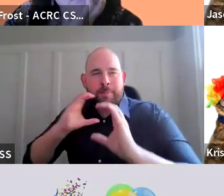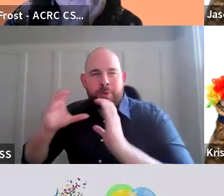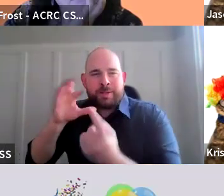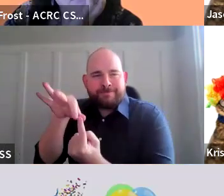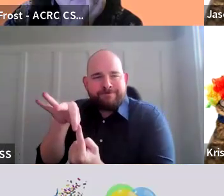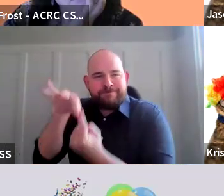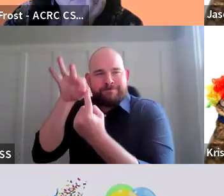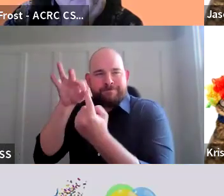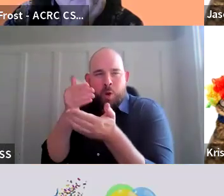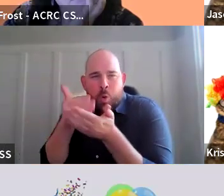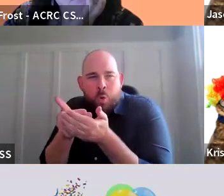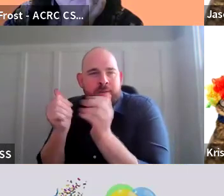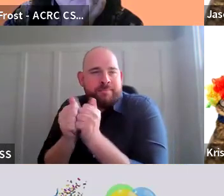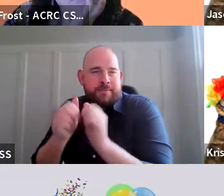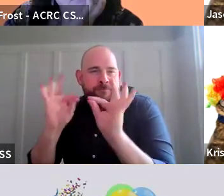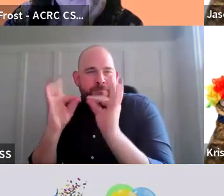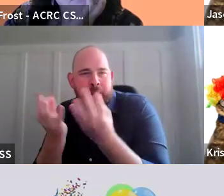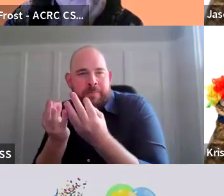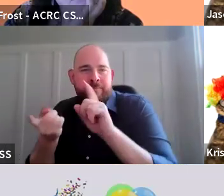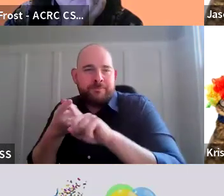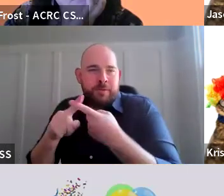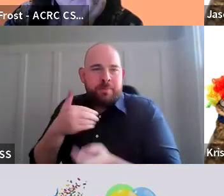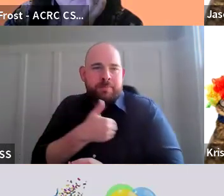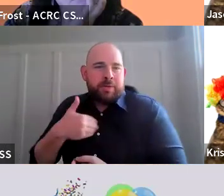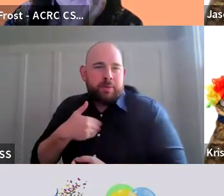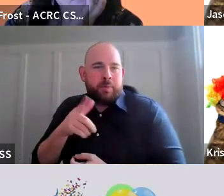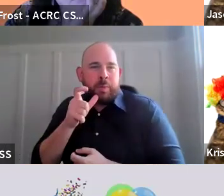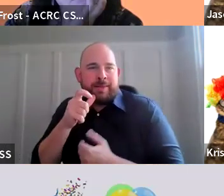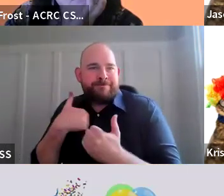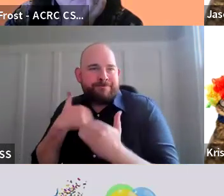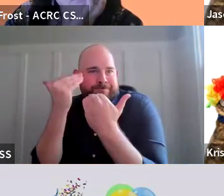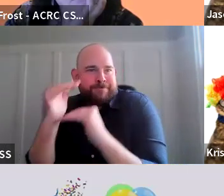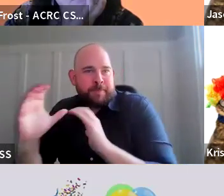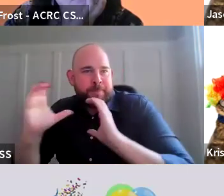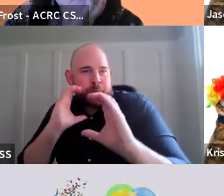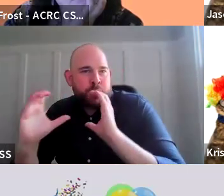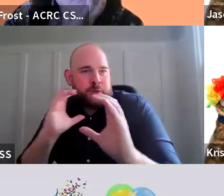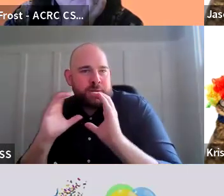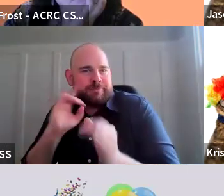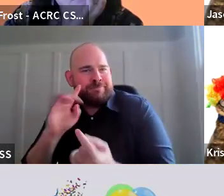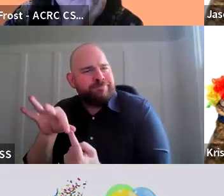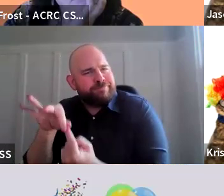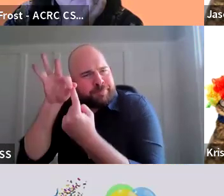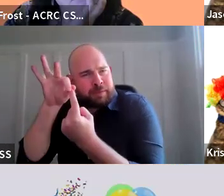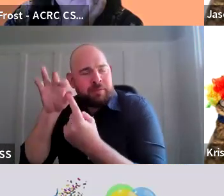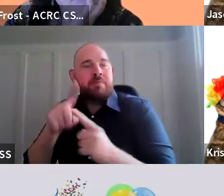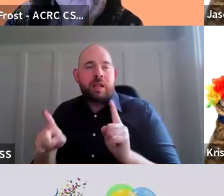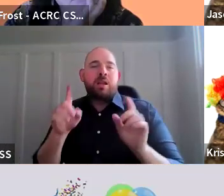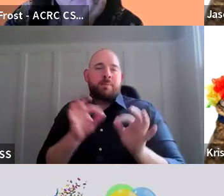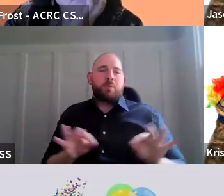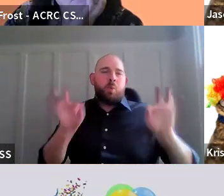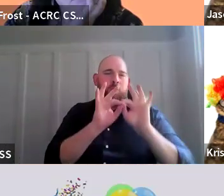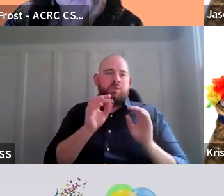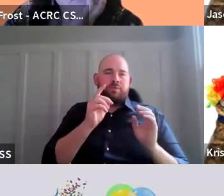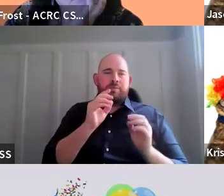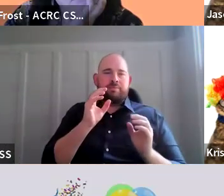So now that we have an idea of what home signs are and that unique communication with close friends or family members, but that